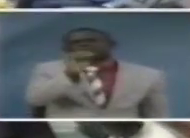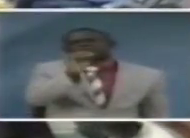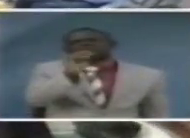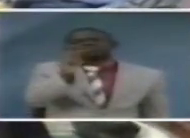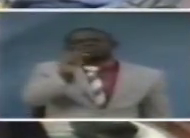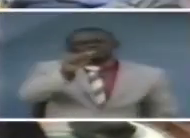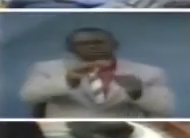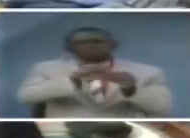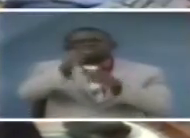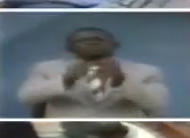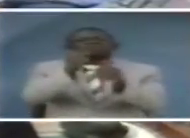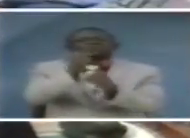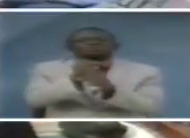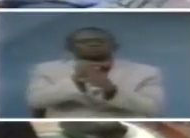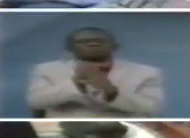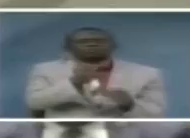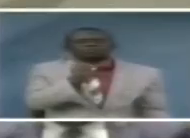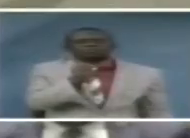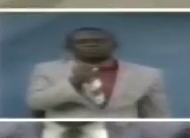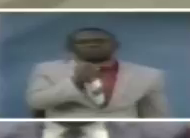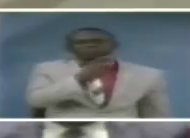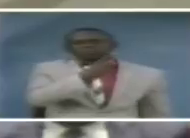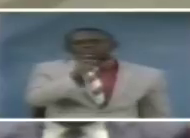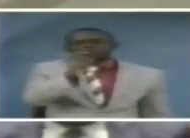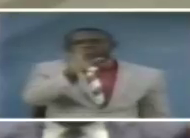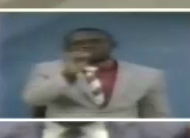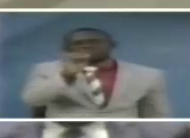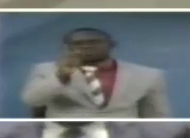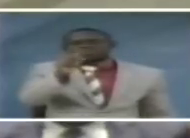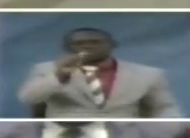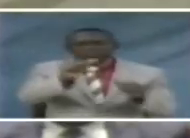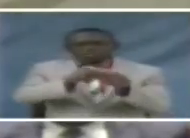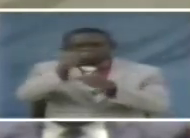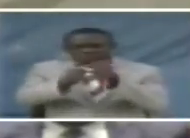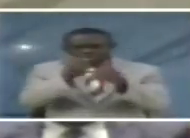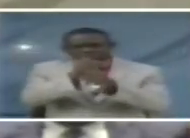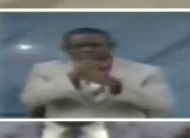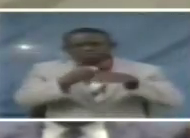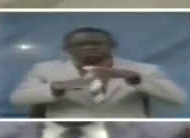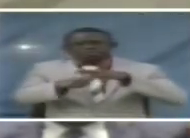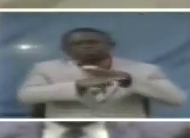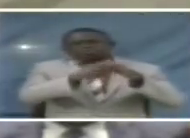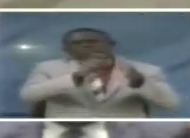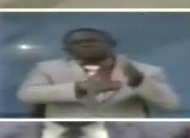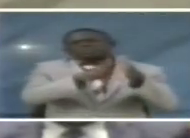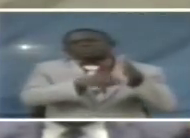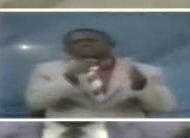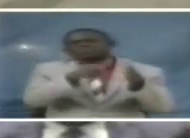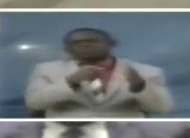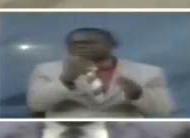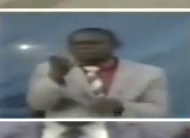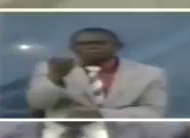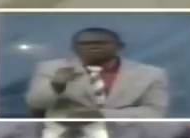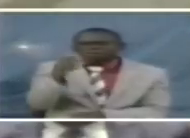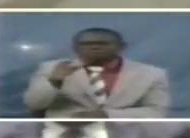tax is 150 kwacha per annum. Currently, the base tax is